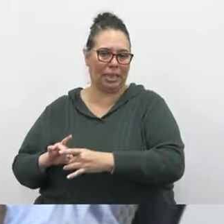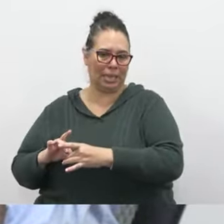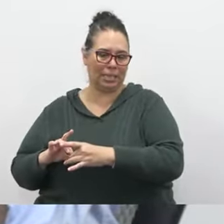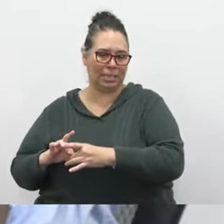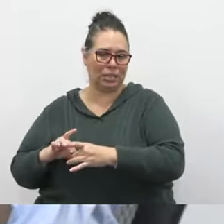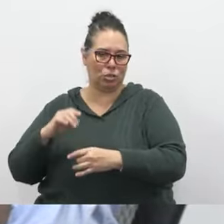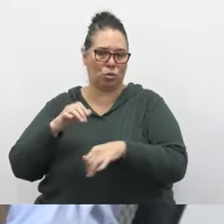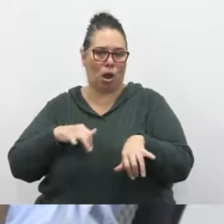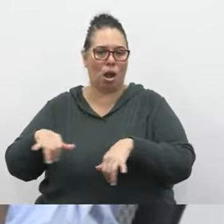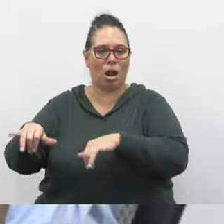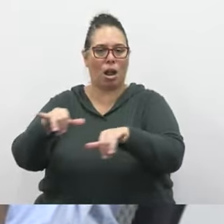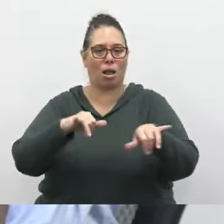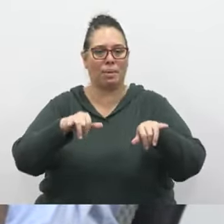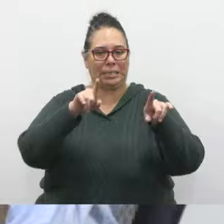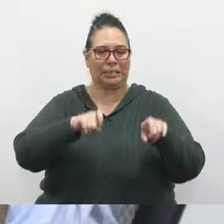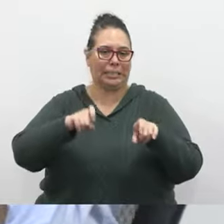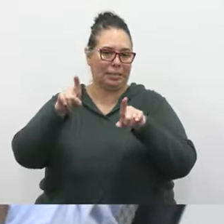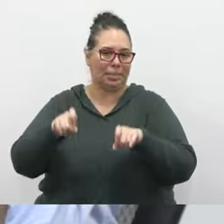assessments.